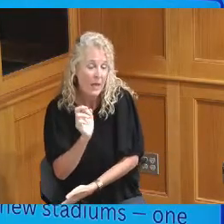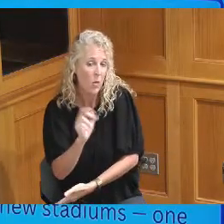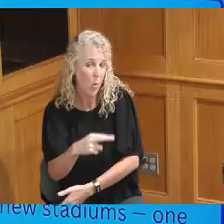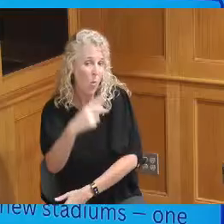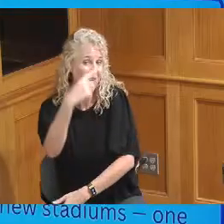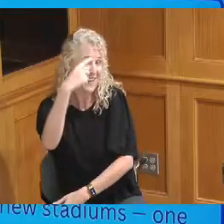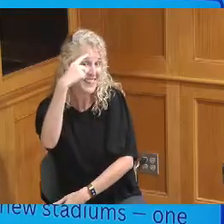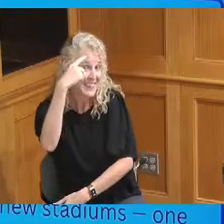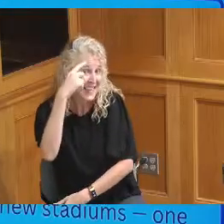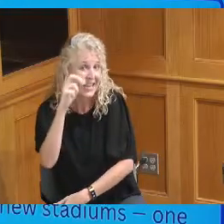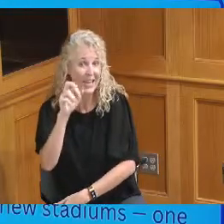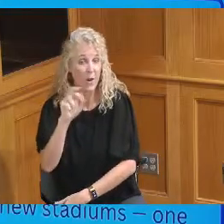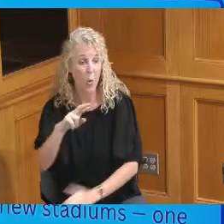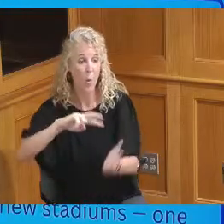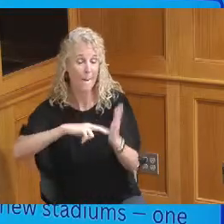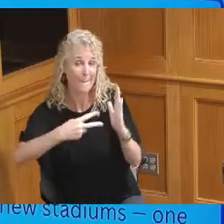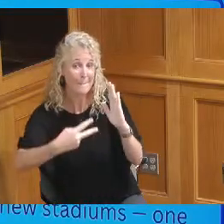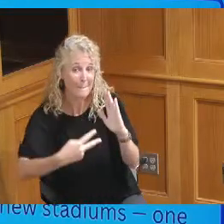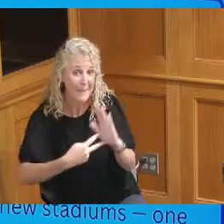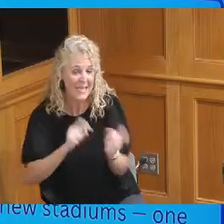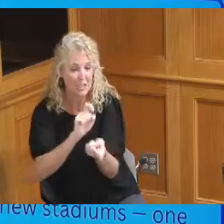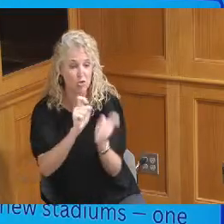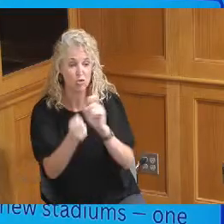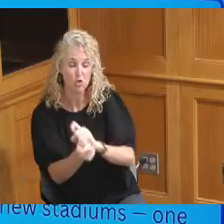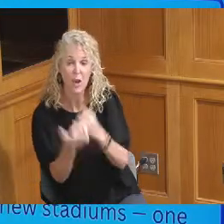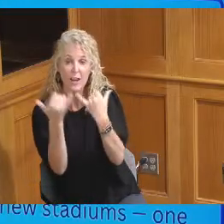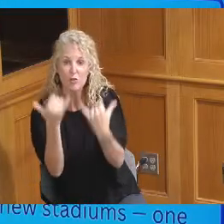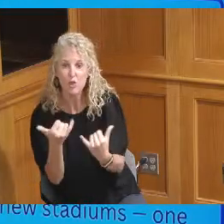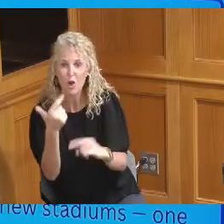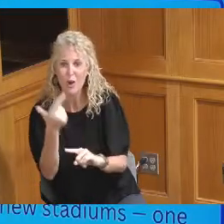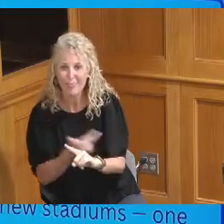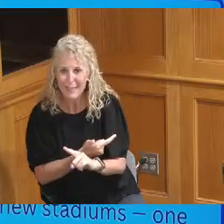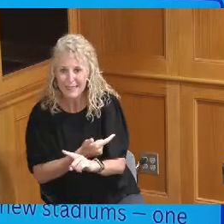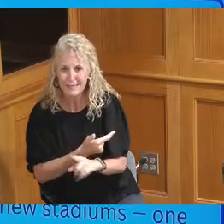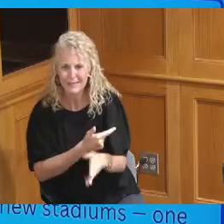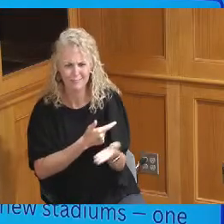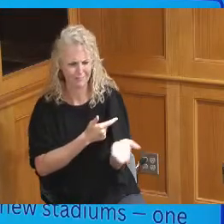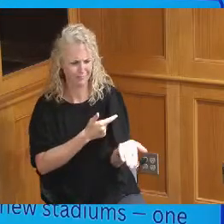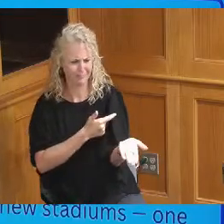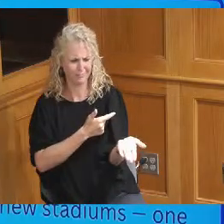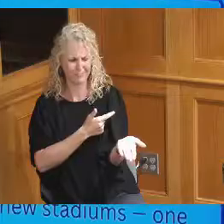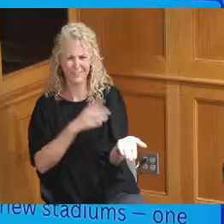deemed or constructed to alter the terms of the current lease.